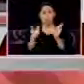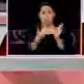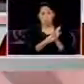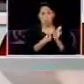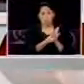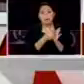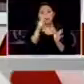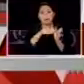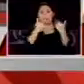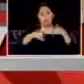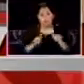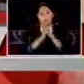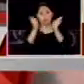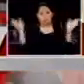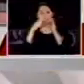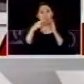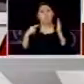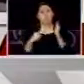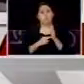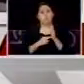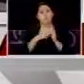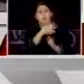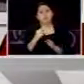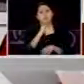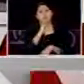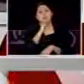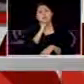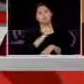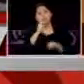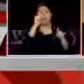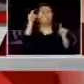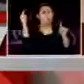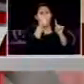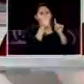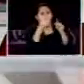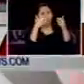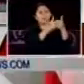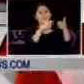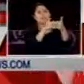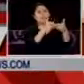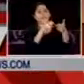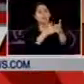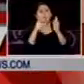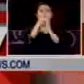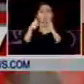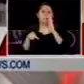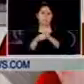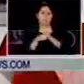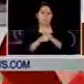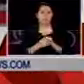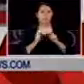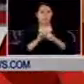rule, and it has no intention of going against the public policy on this matter.